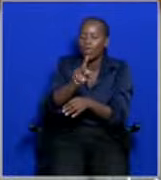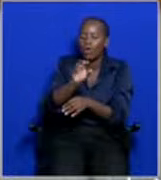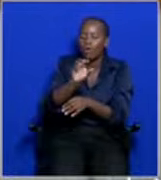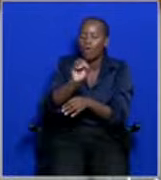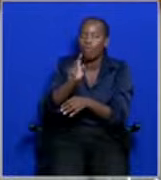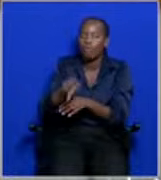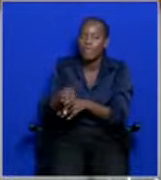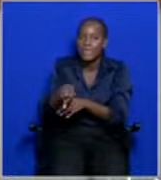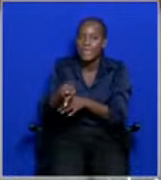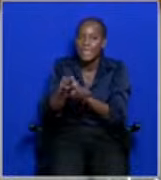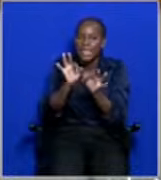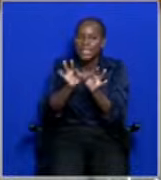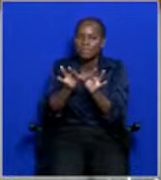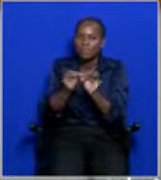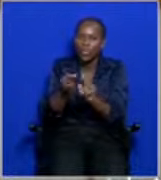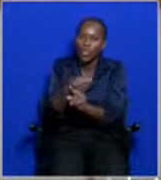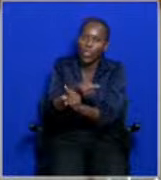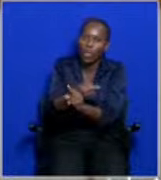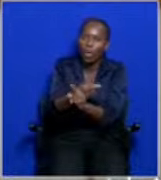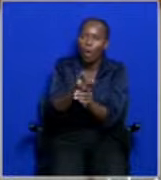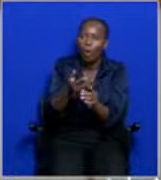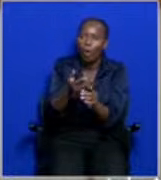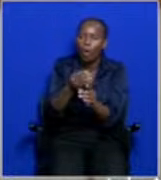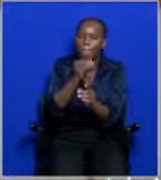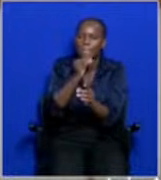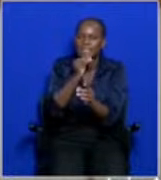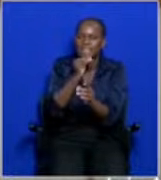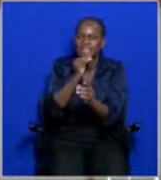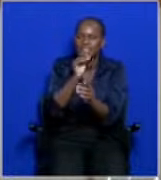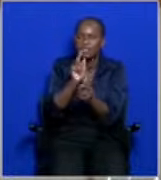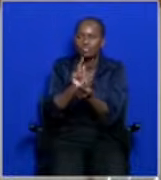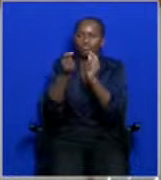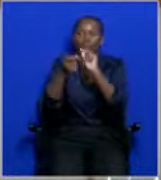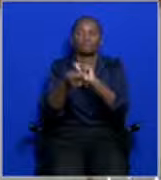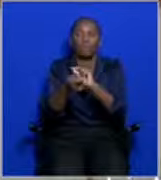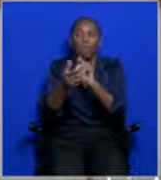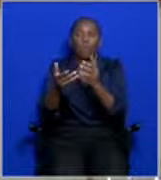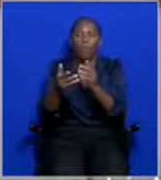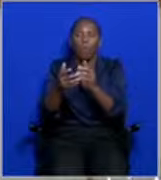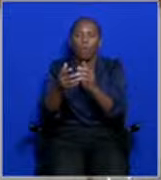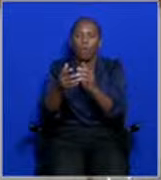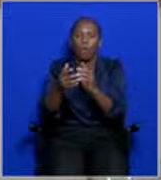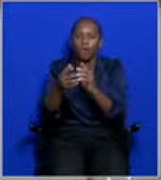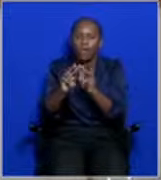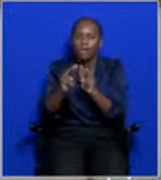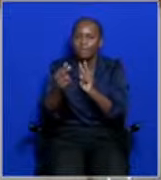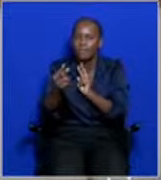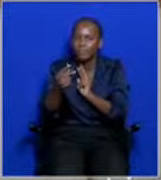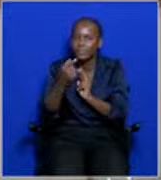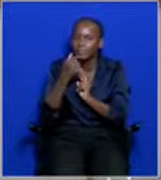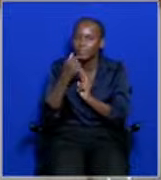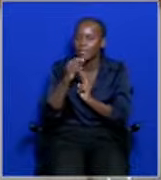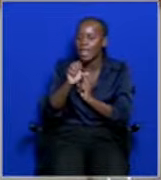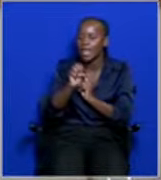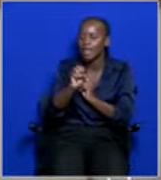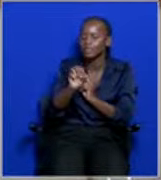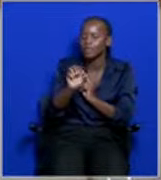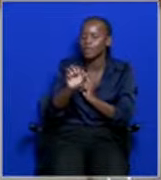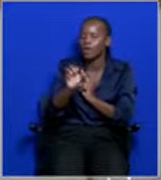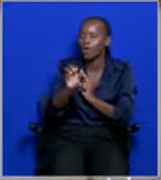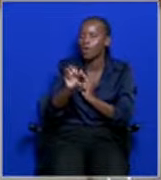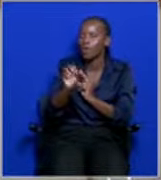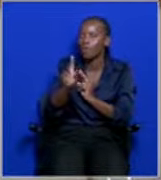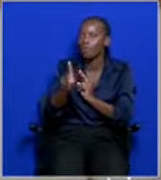that requires analysis of the SOP. But just generally that they await the conclusion of